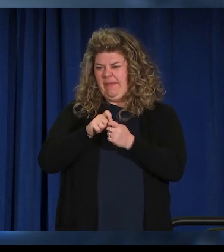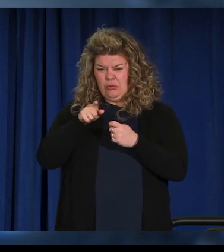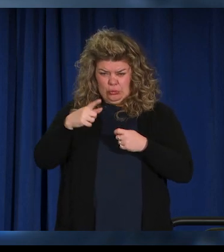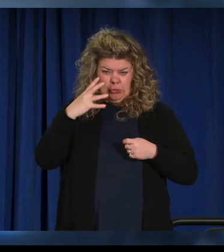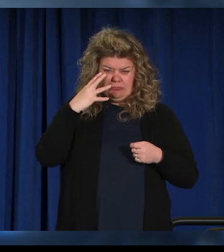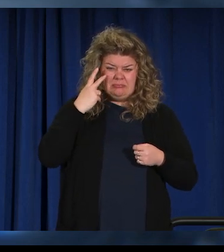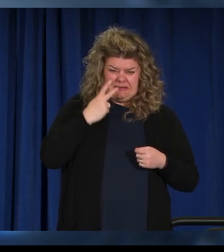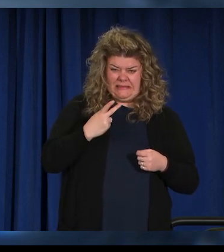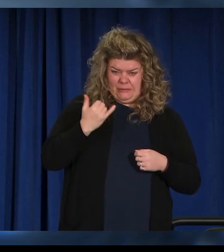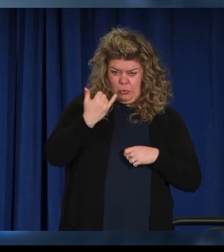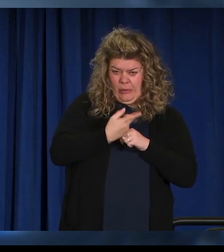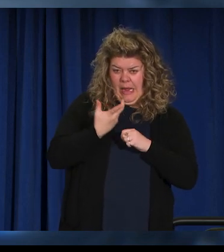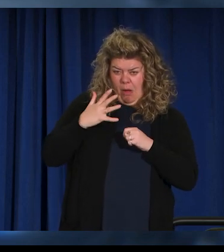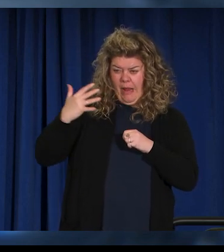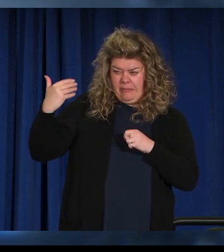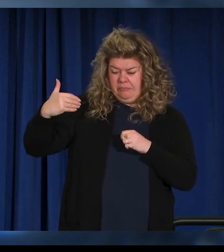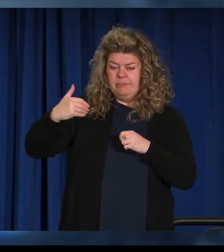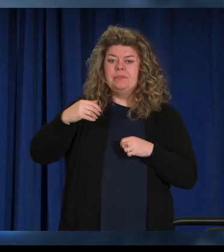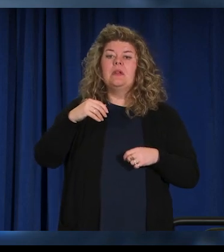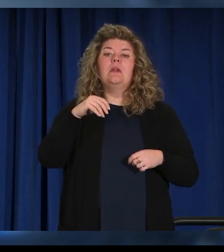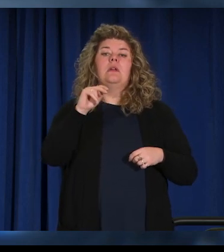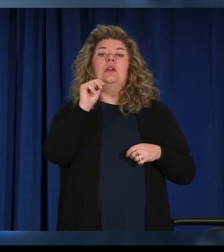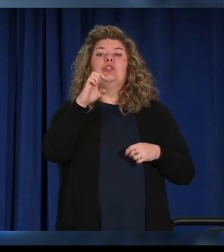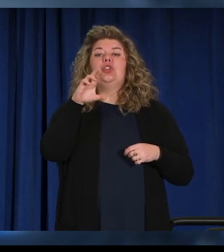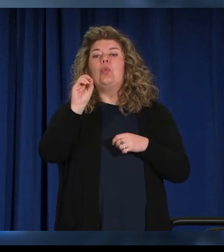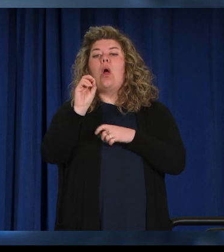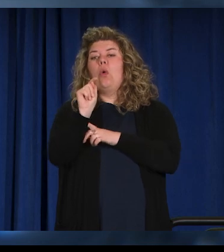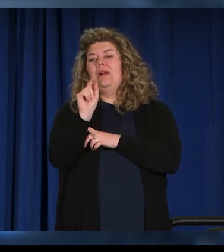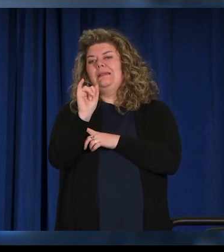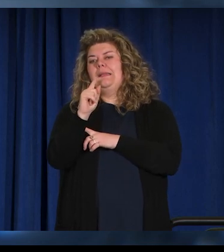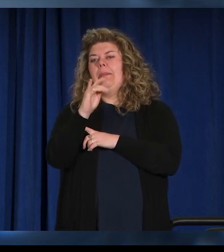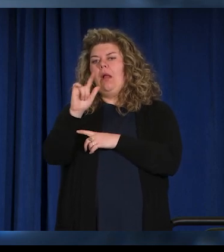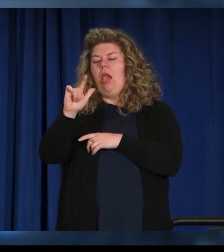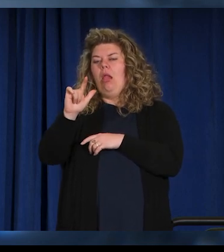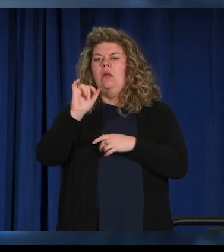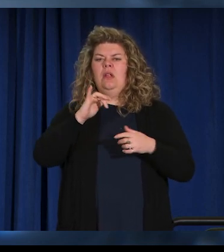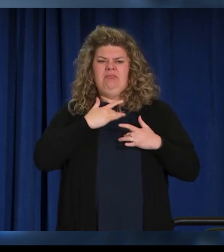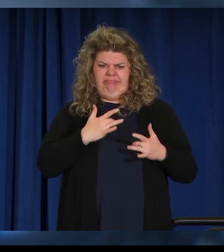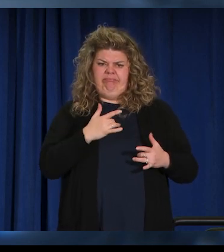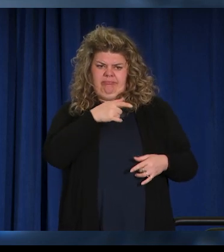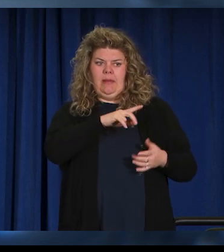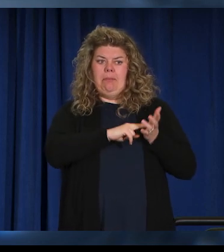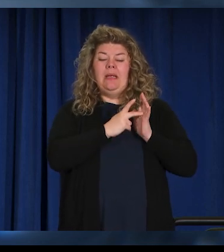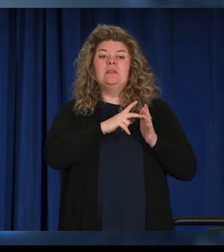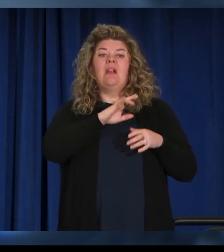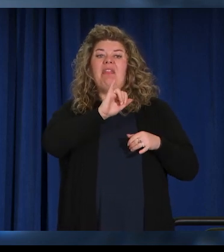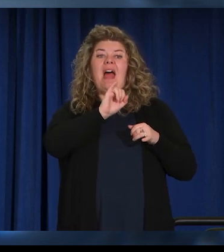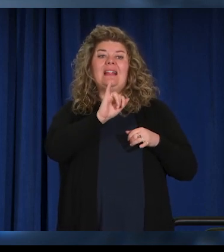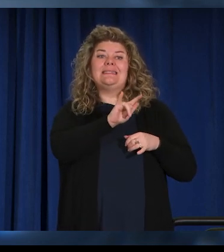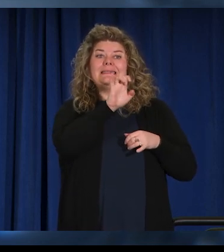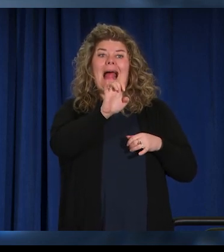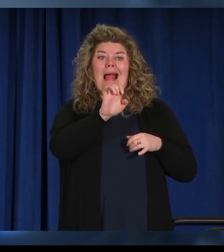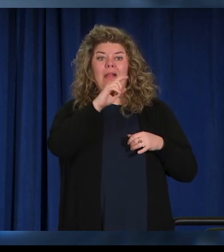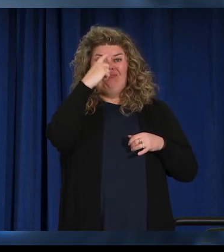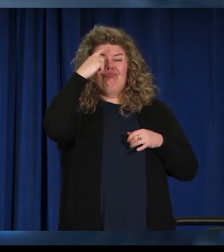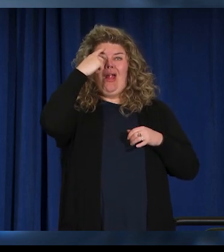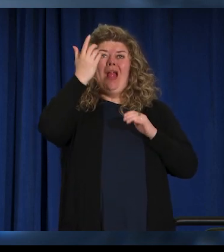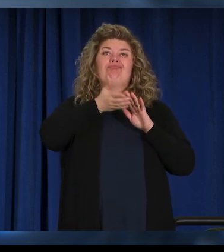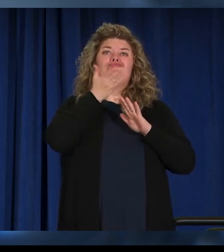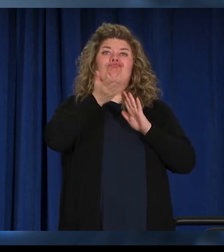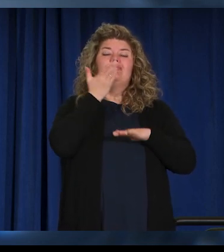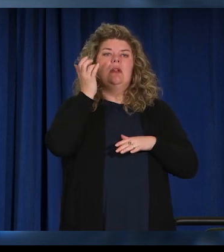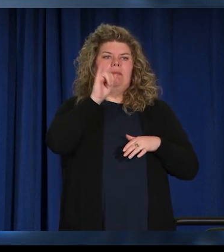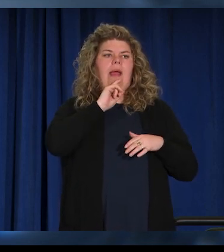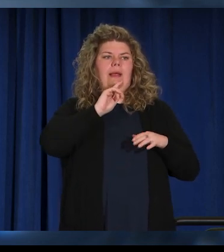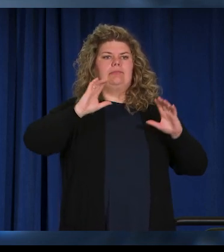a few of these. The first is neurotypical. This refers to having a style of brain functioning that falls